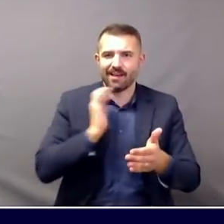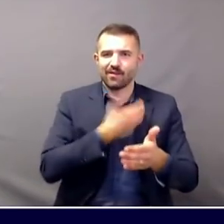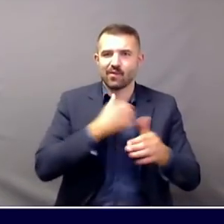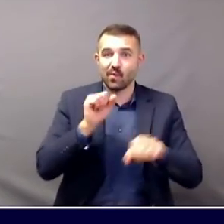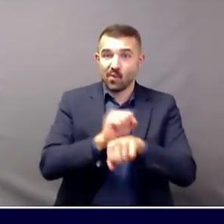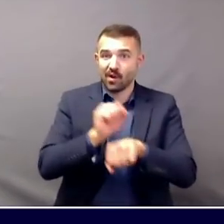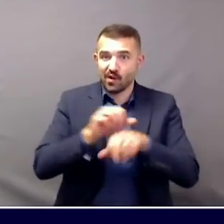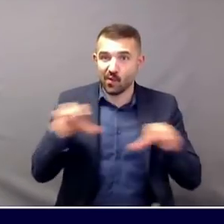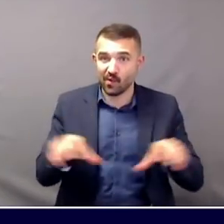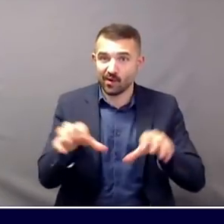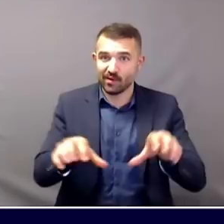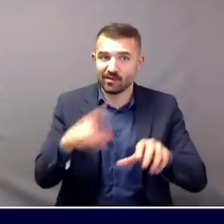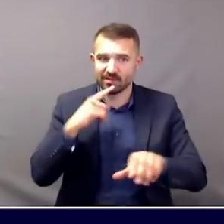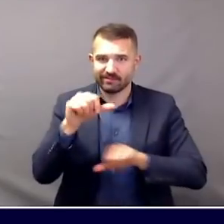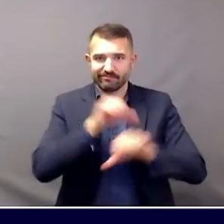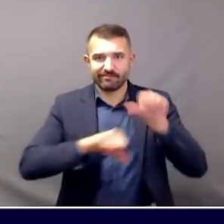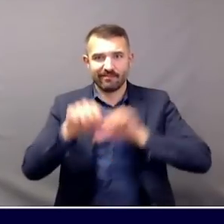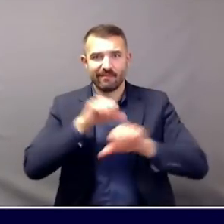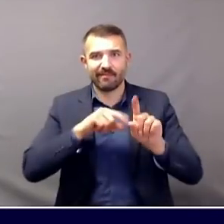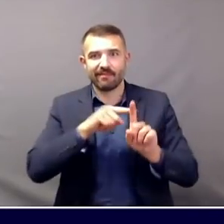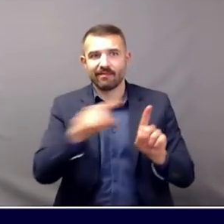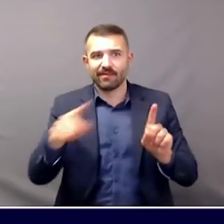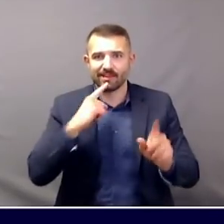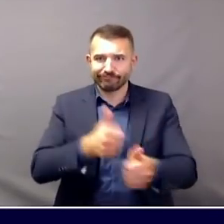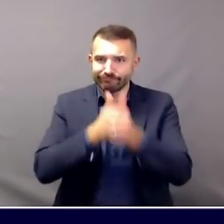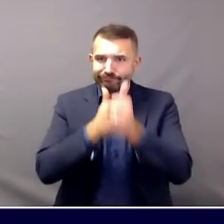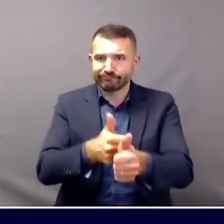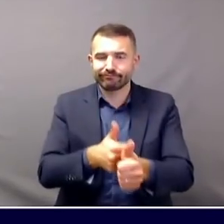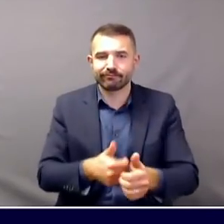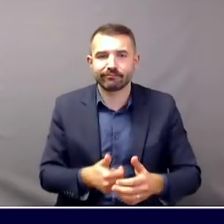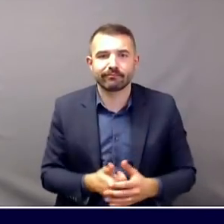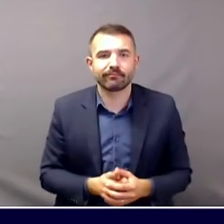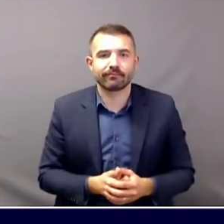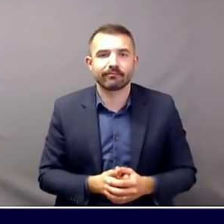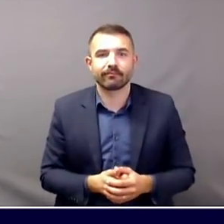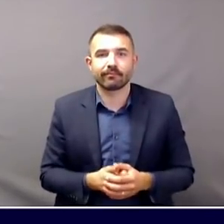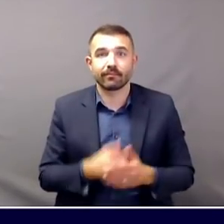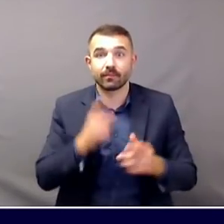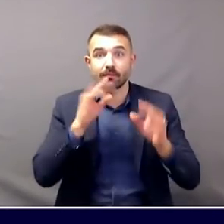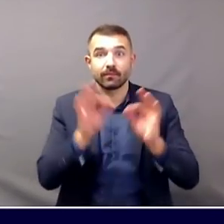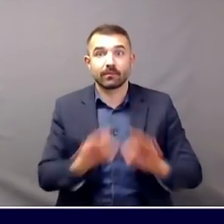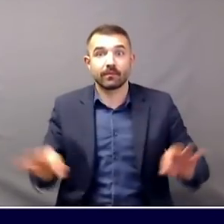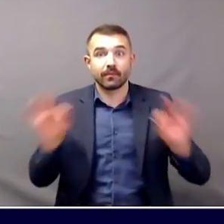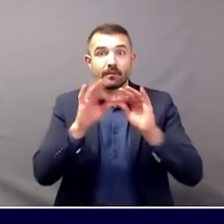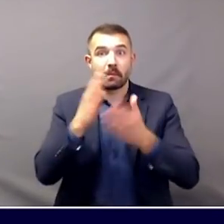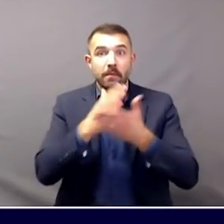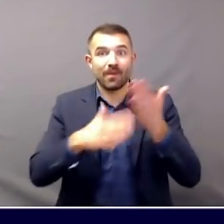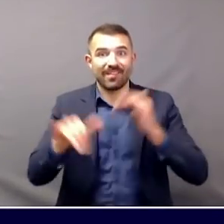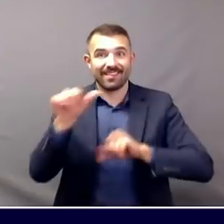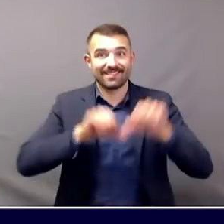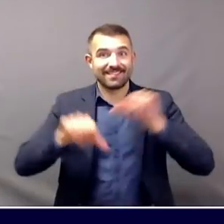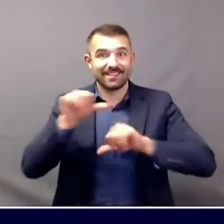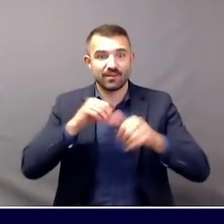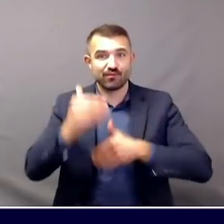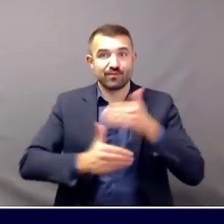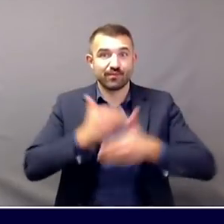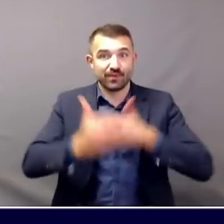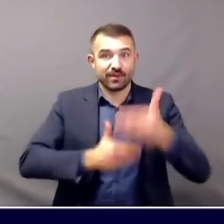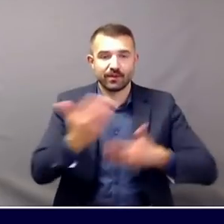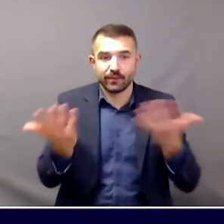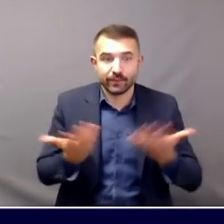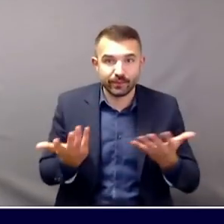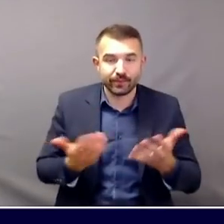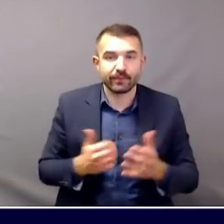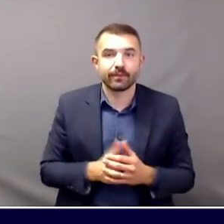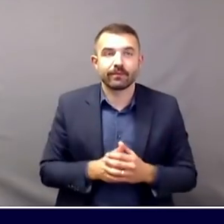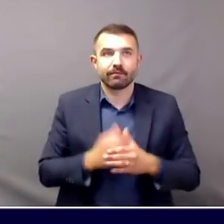principle. And one essential component of the scientific process is to share the